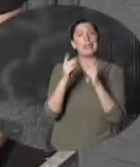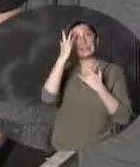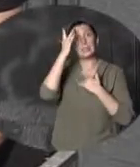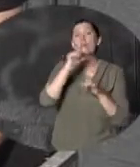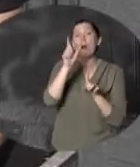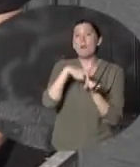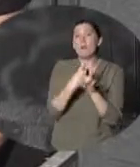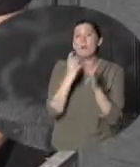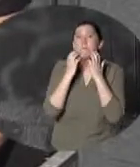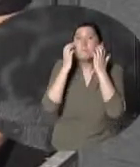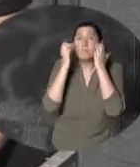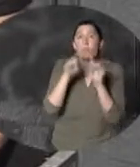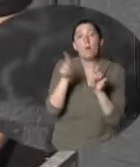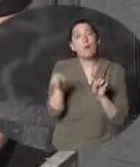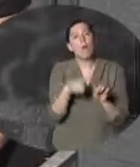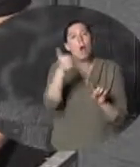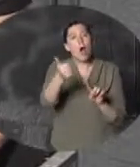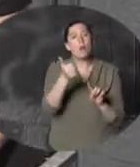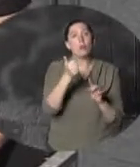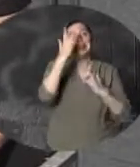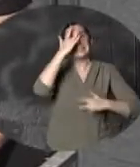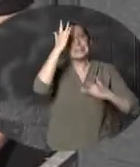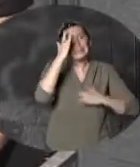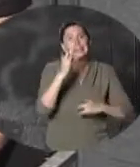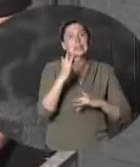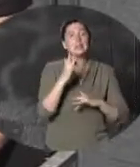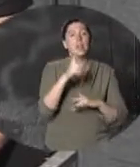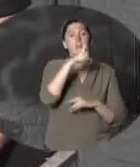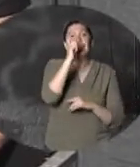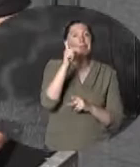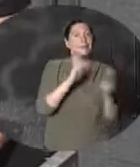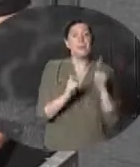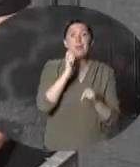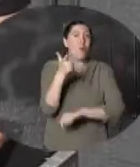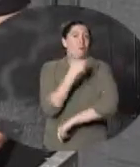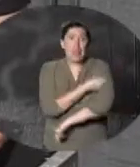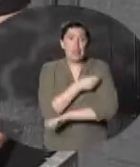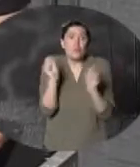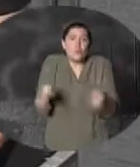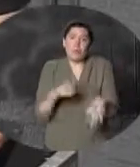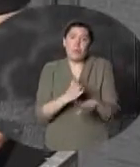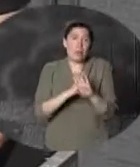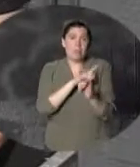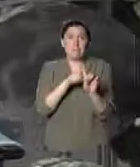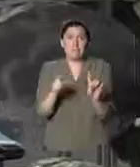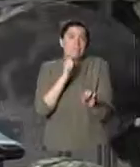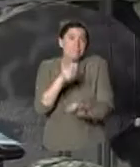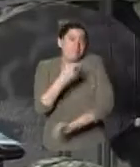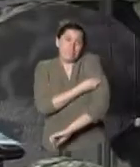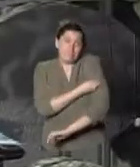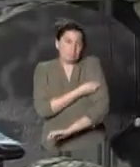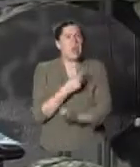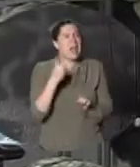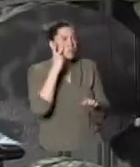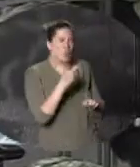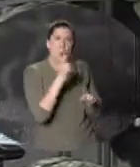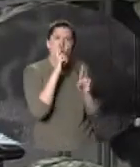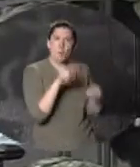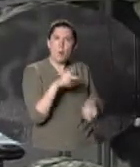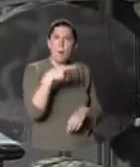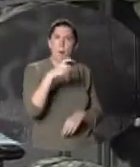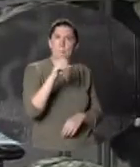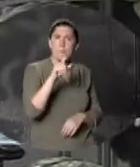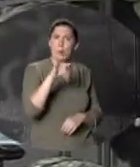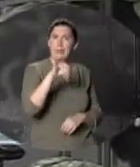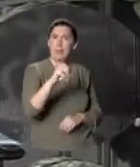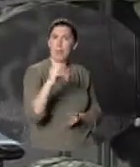illnesses and associated deaths because of people not vaccinating. As I saw a report where polio was back, and that's been gone